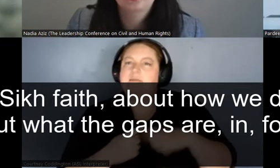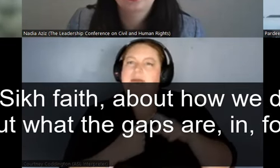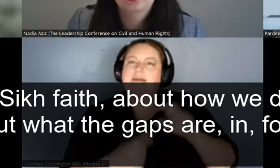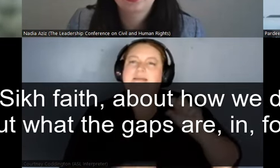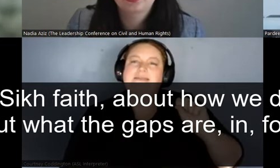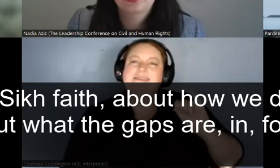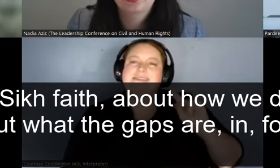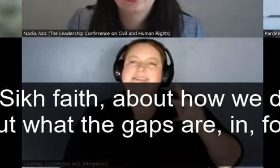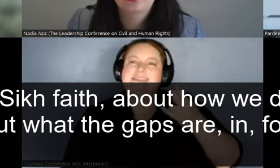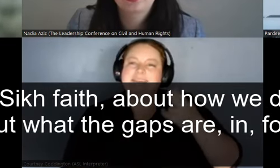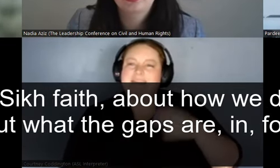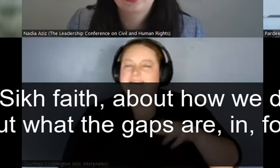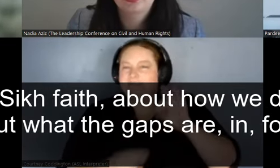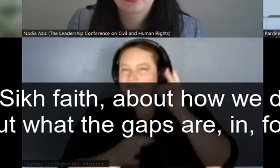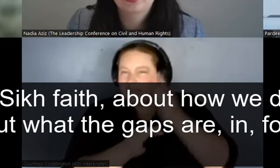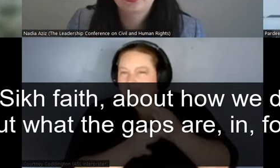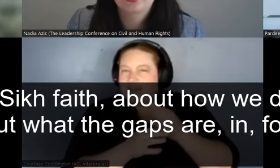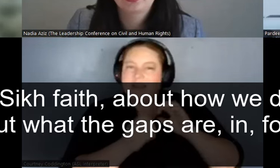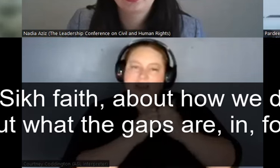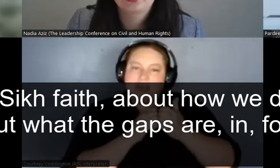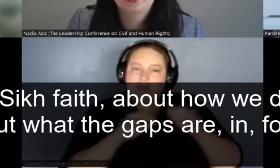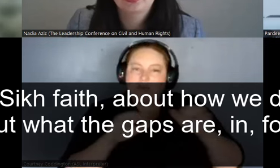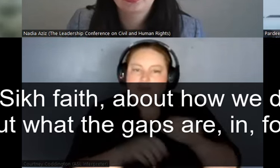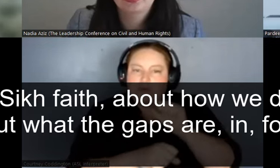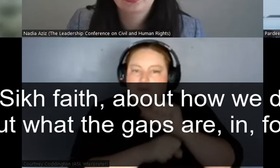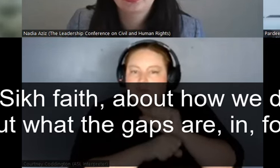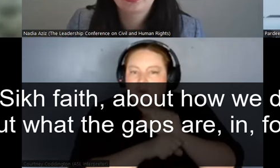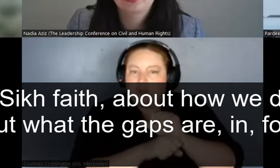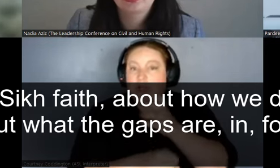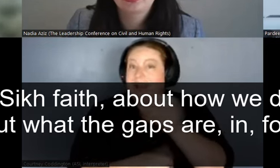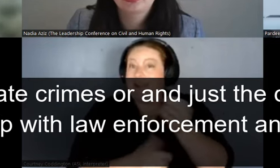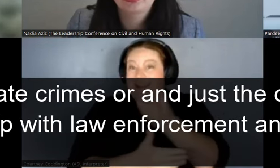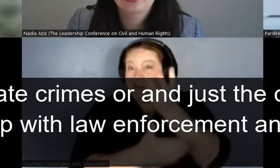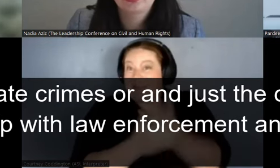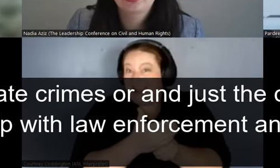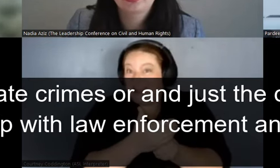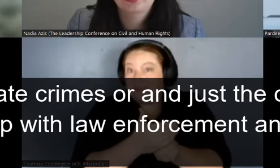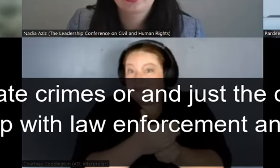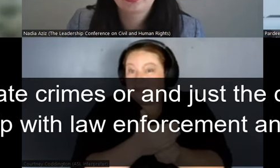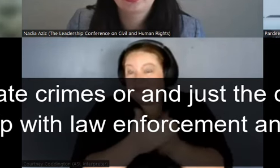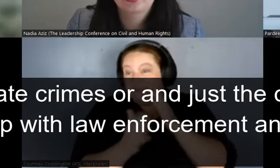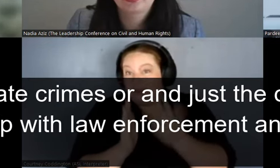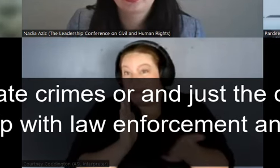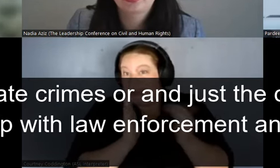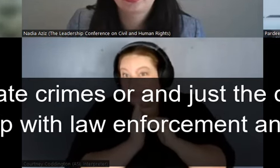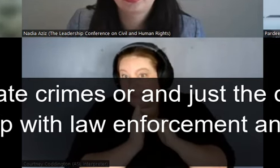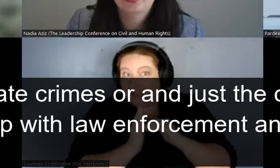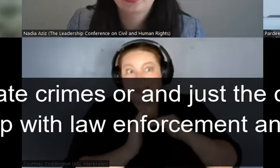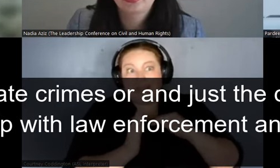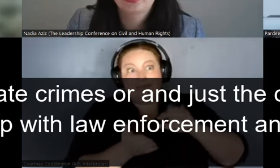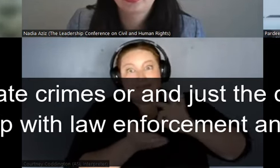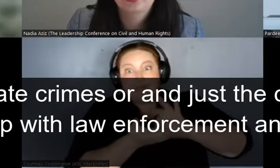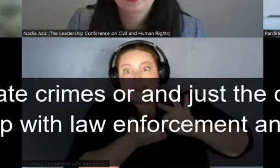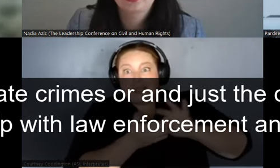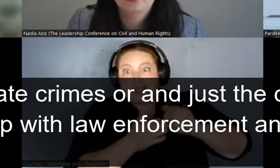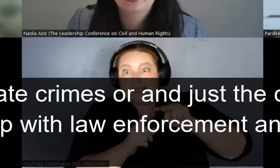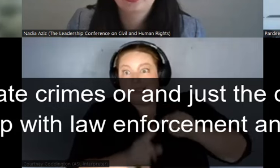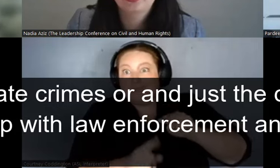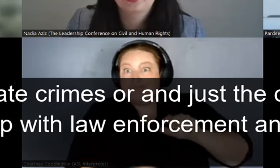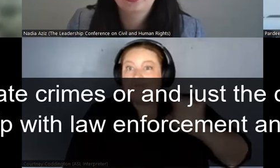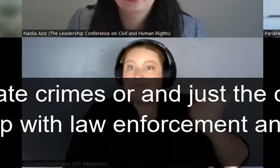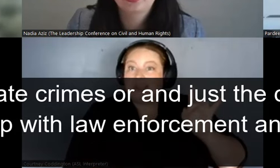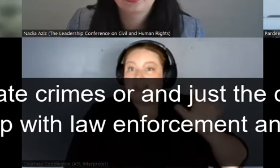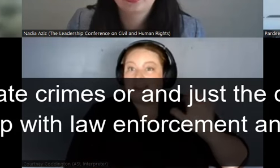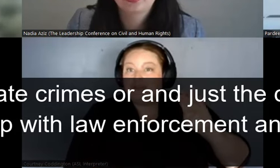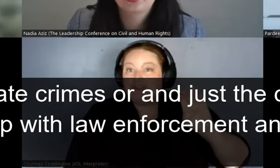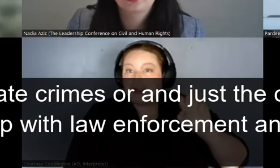how we do this work, about what the gaps are in for example, again, tracking hate crimes or in just